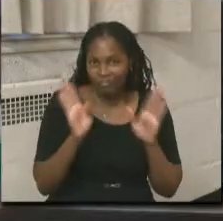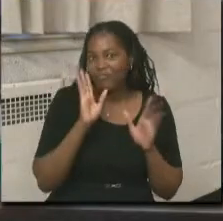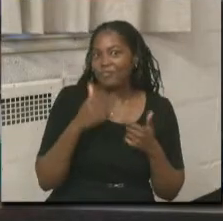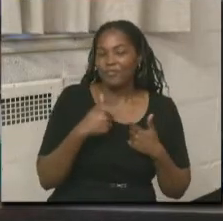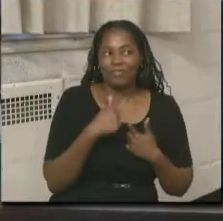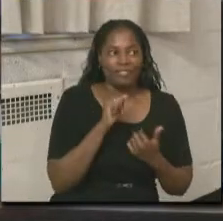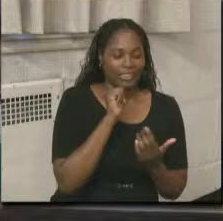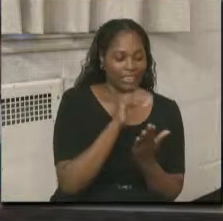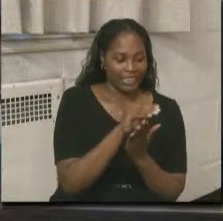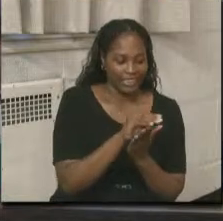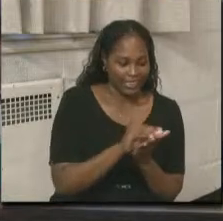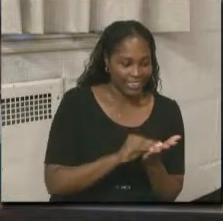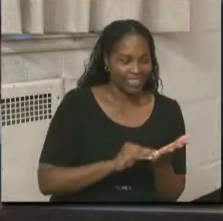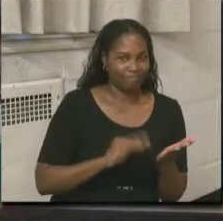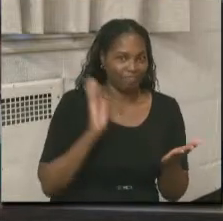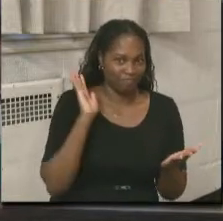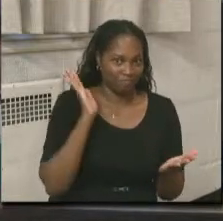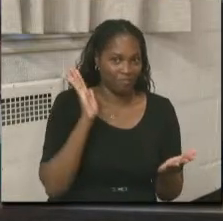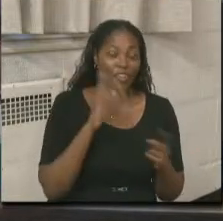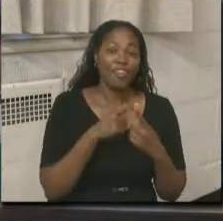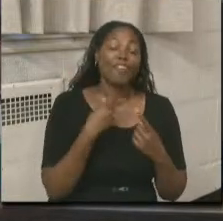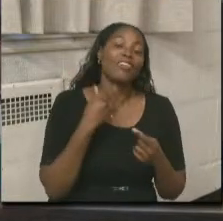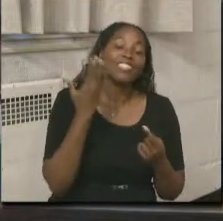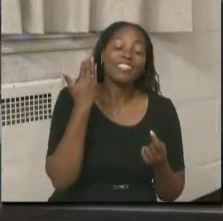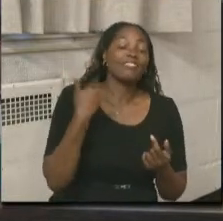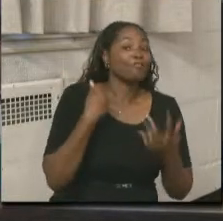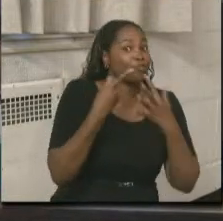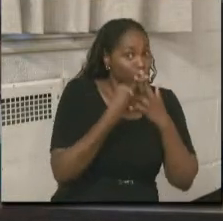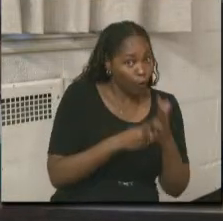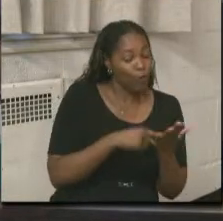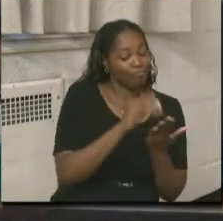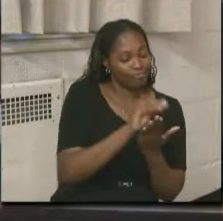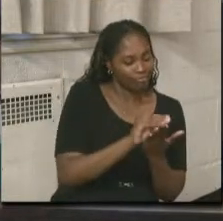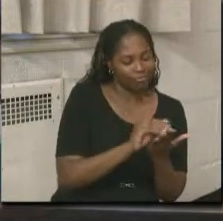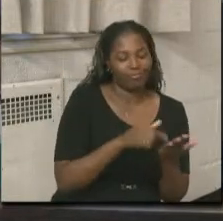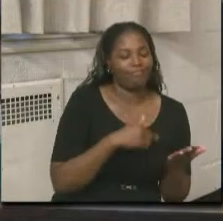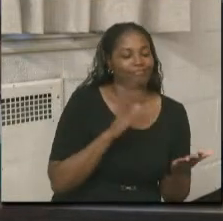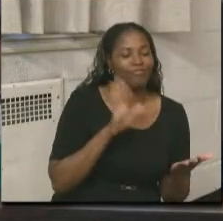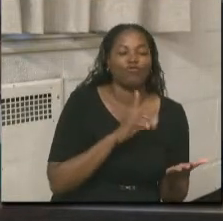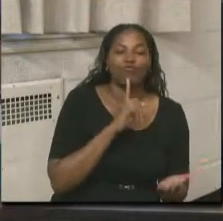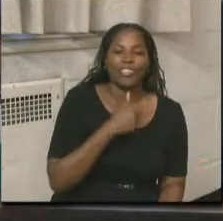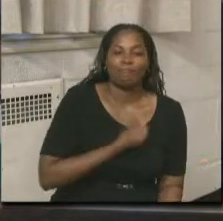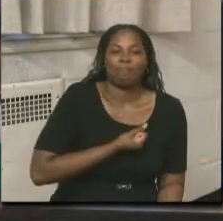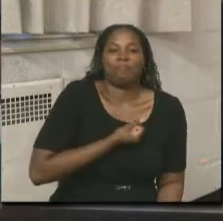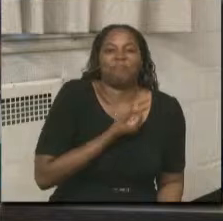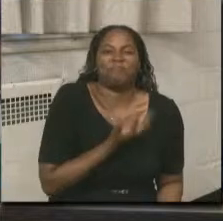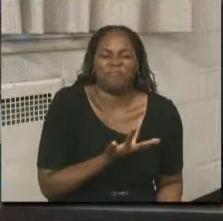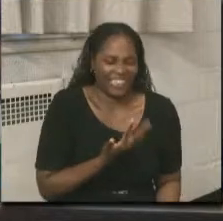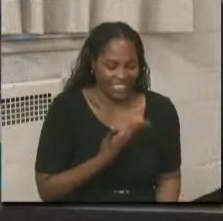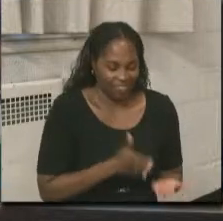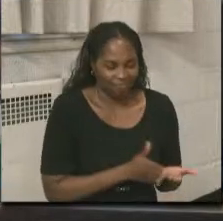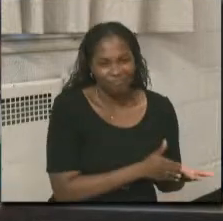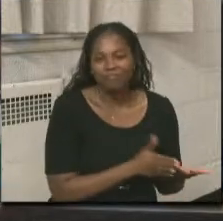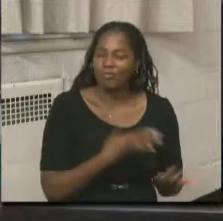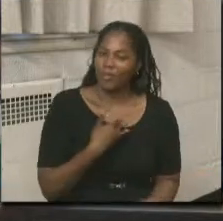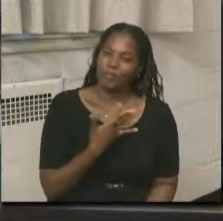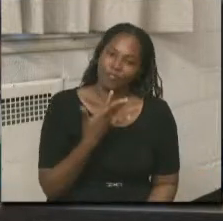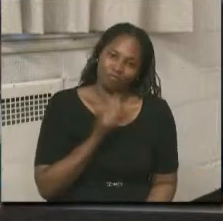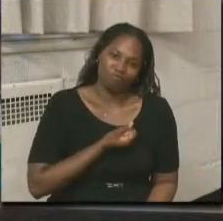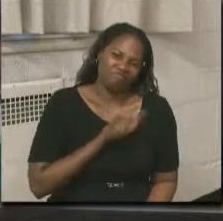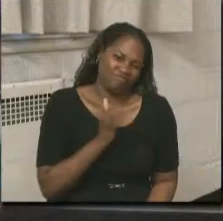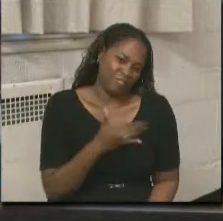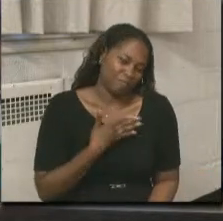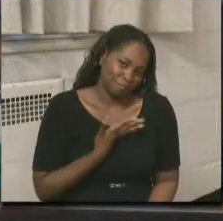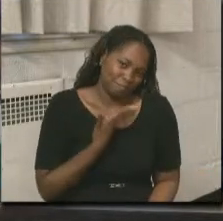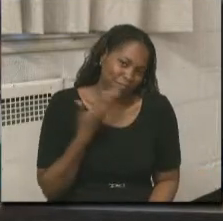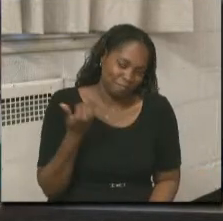was actually speaking from the heart. So I'm going to do that again because that's what I'm great at. You all know my name is